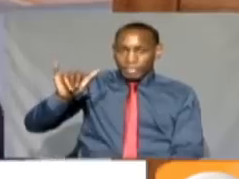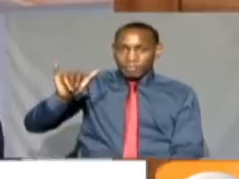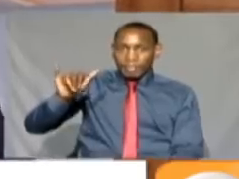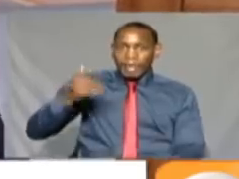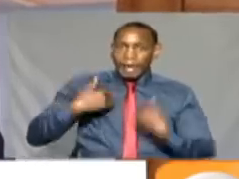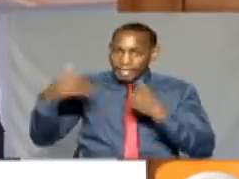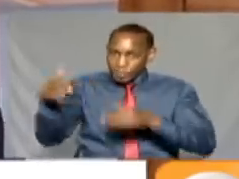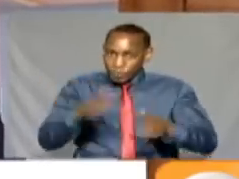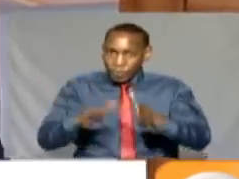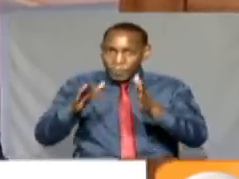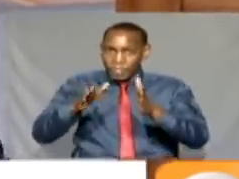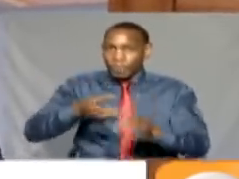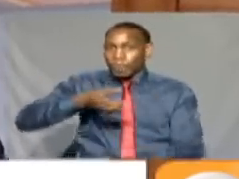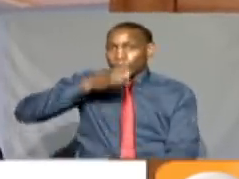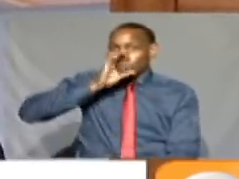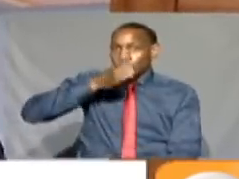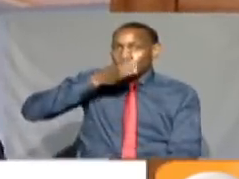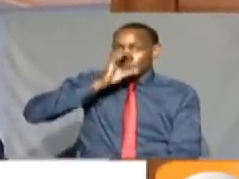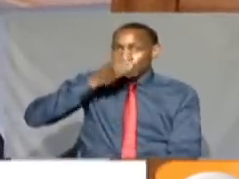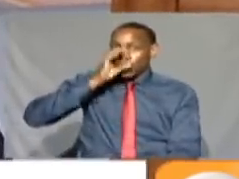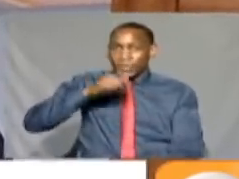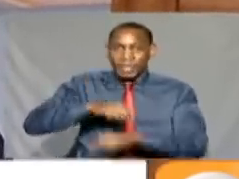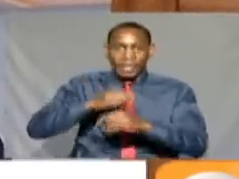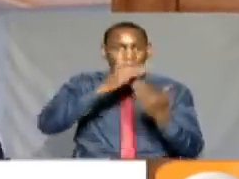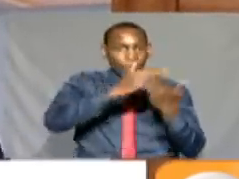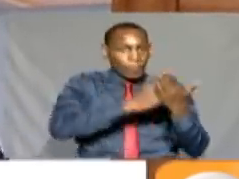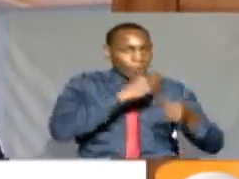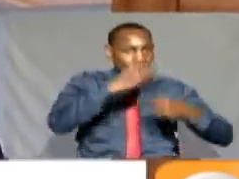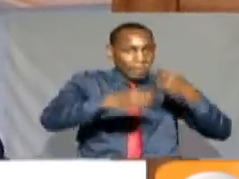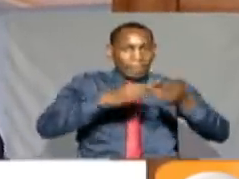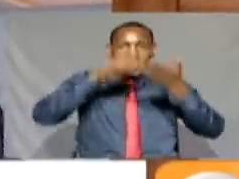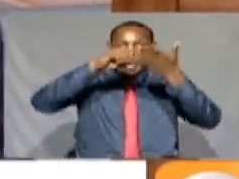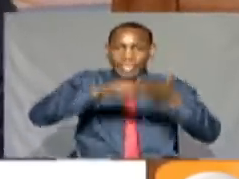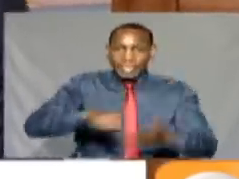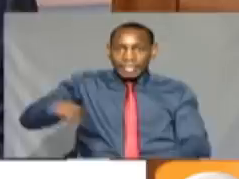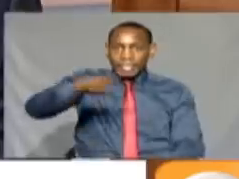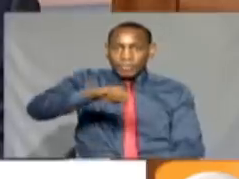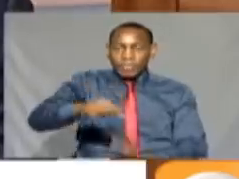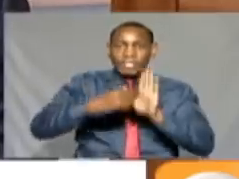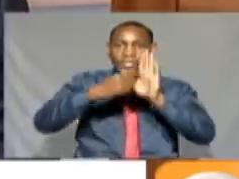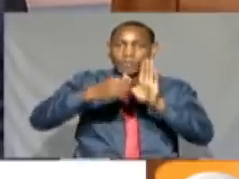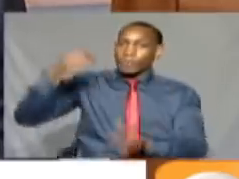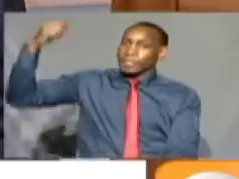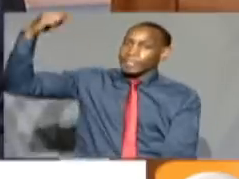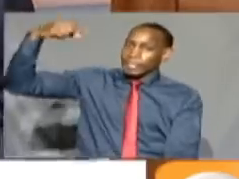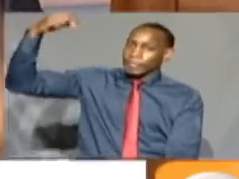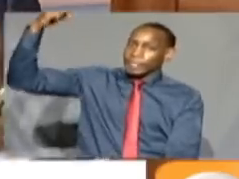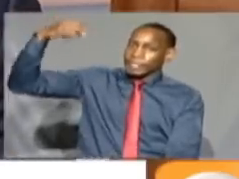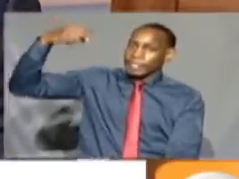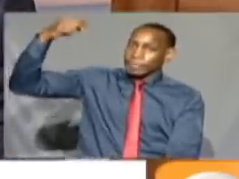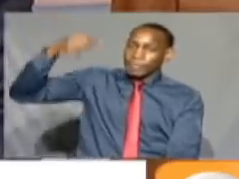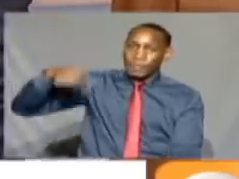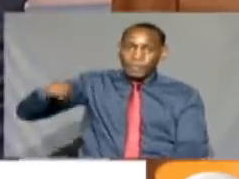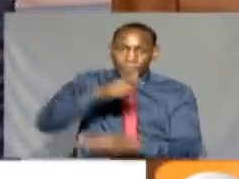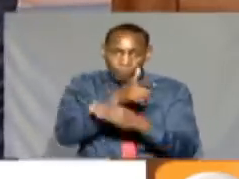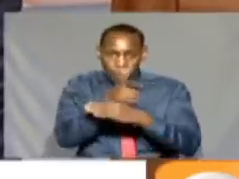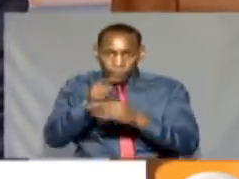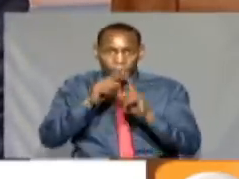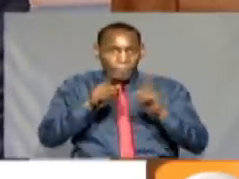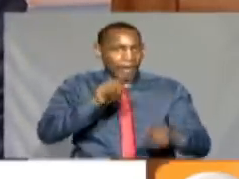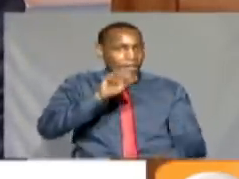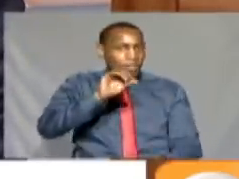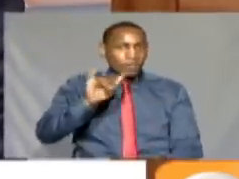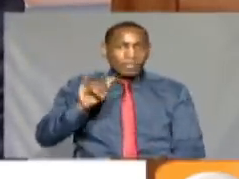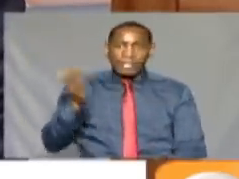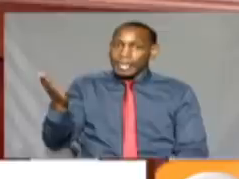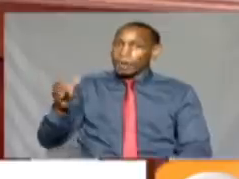Tony found a way of drinking on set. Okay. That's why he insisted for us to put that drip. We were shooting, but Tony was actually